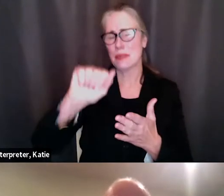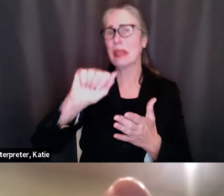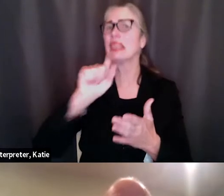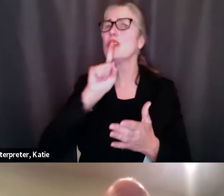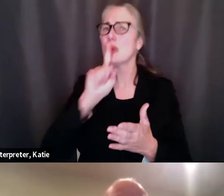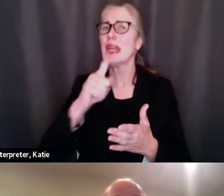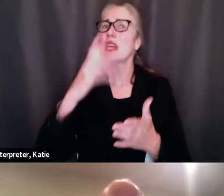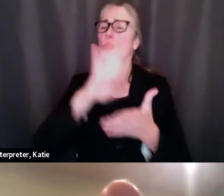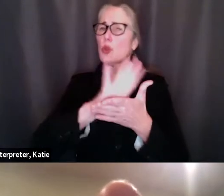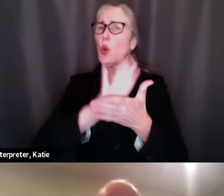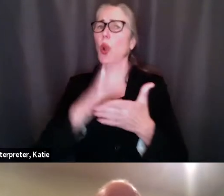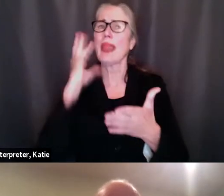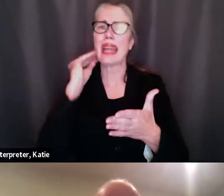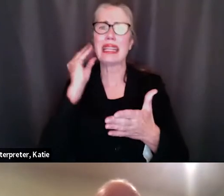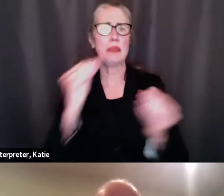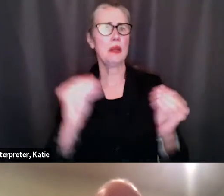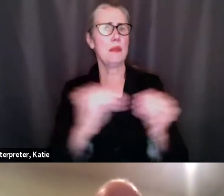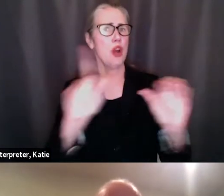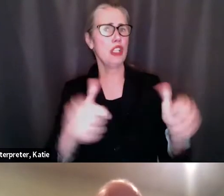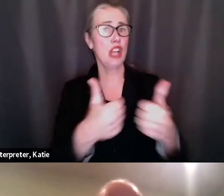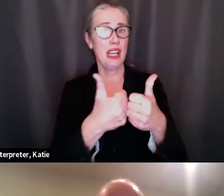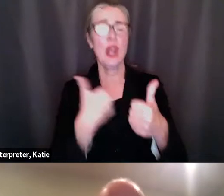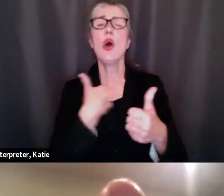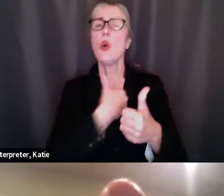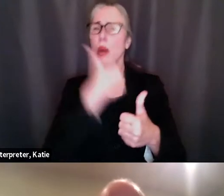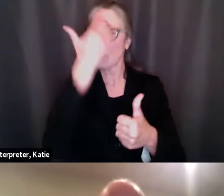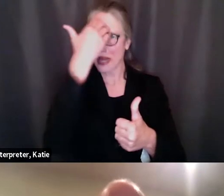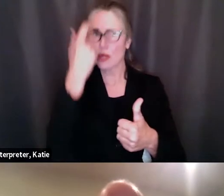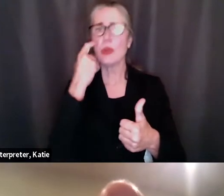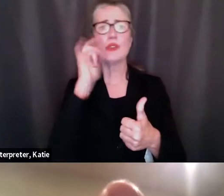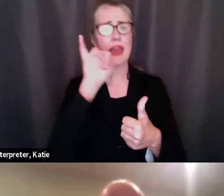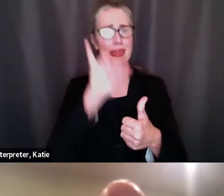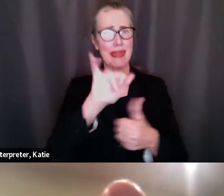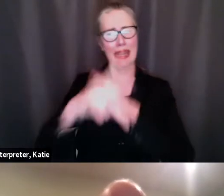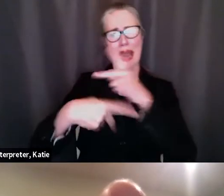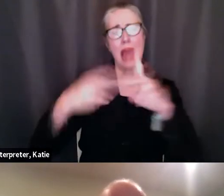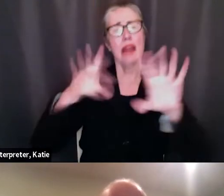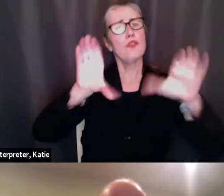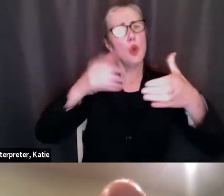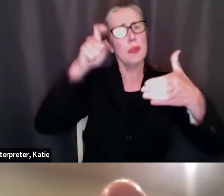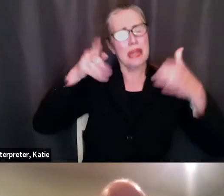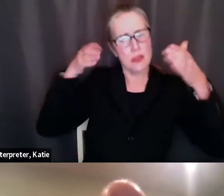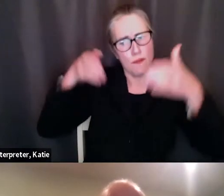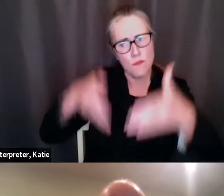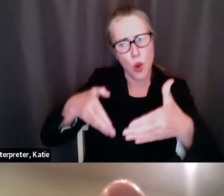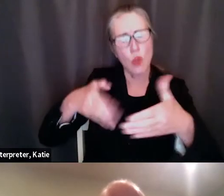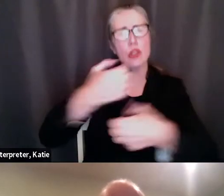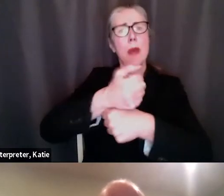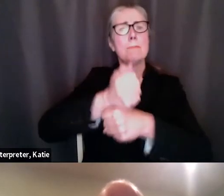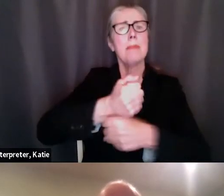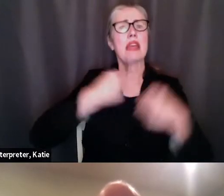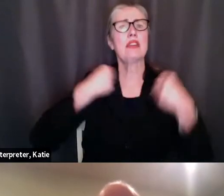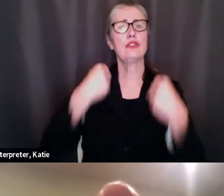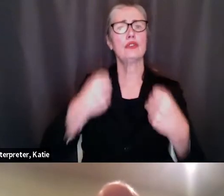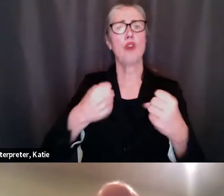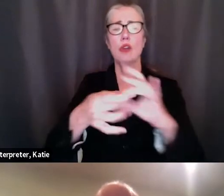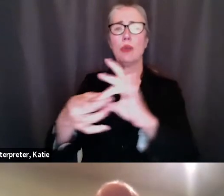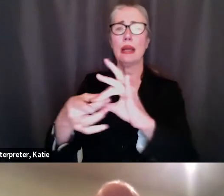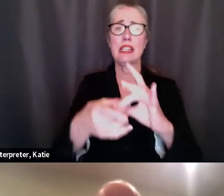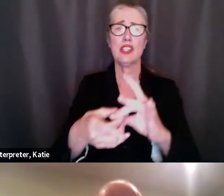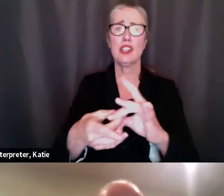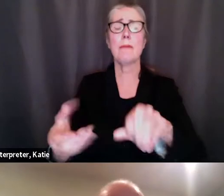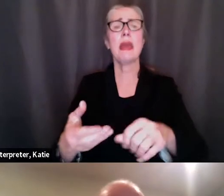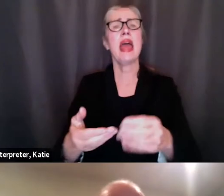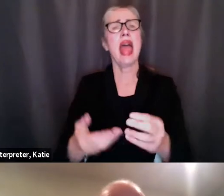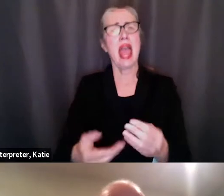recognize and are aware of our demographics and the important role we have in creating strong relationships and trust with our